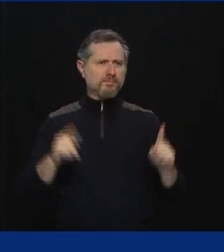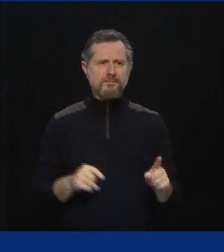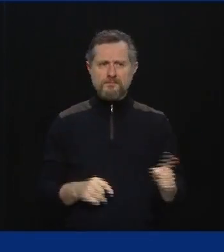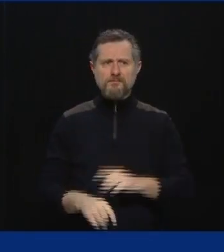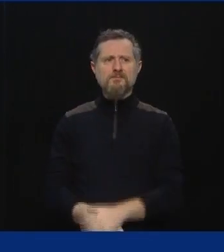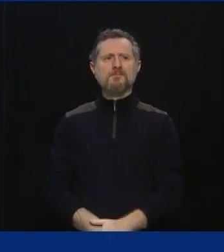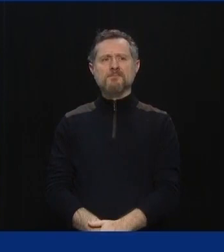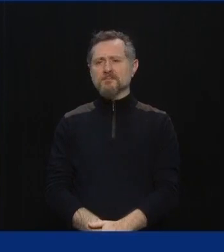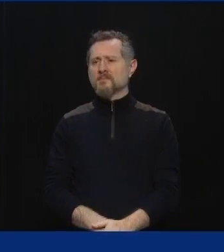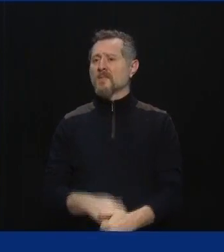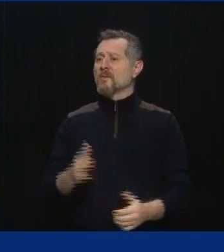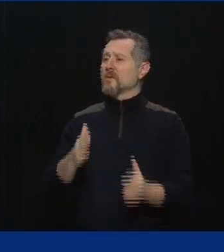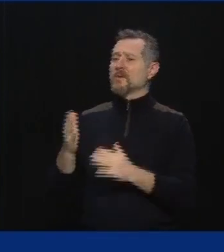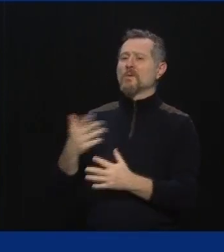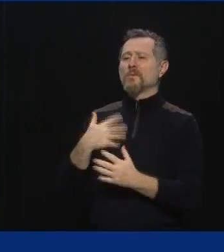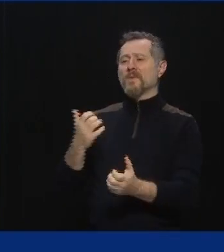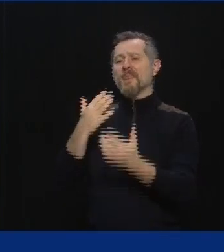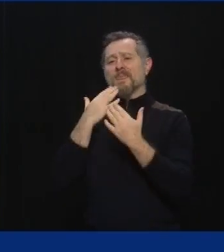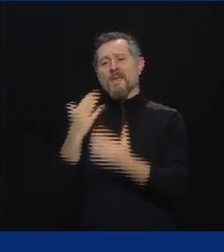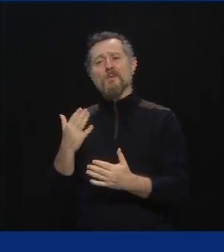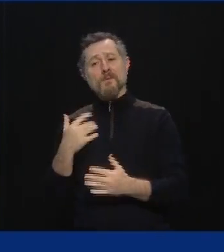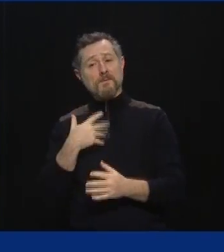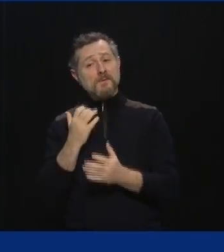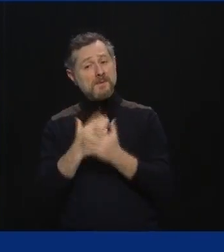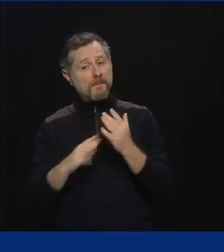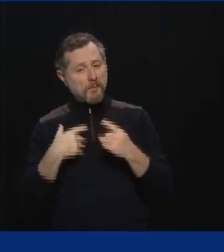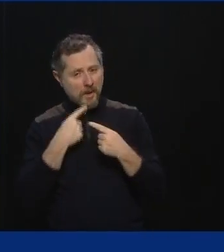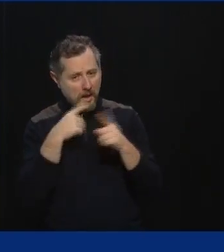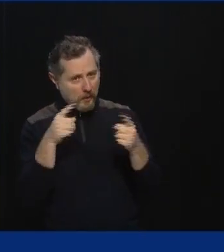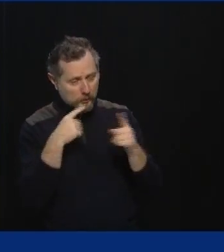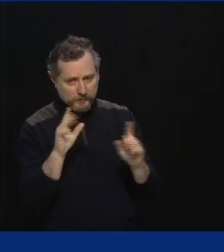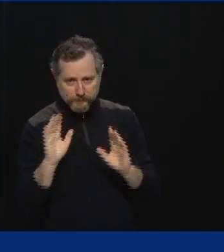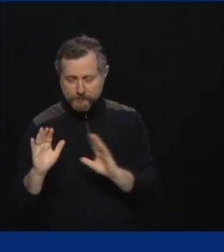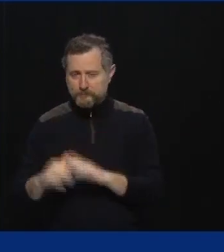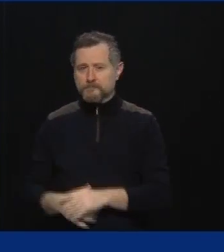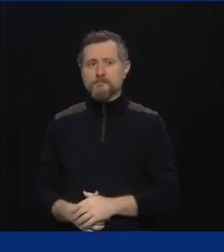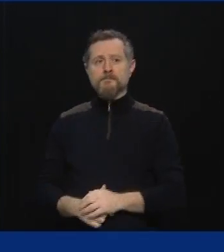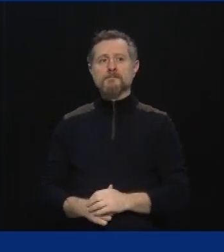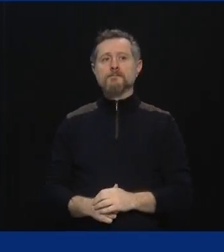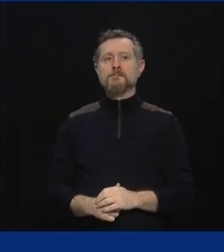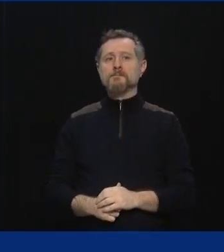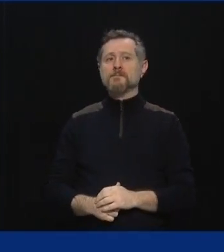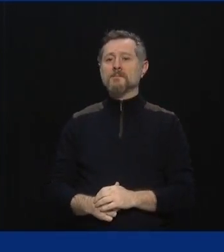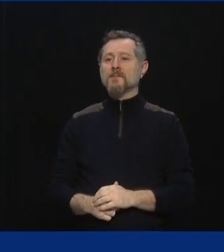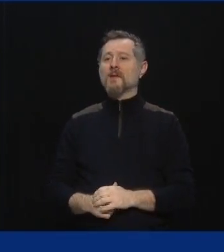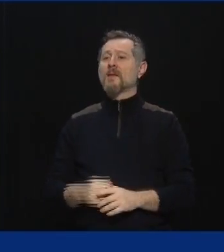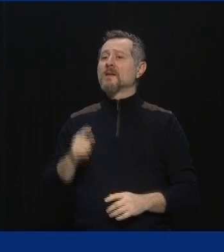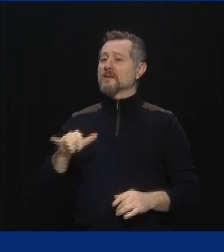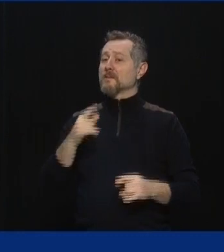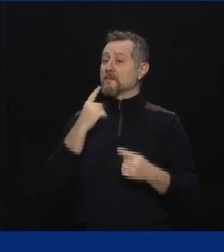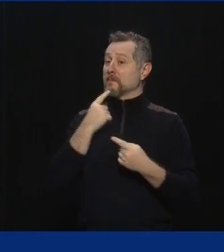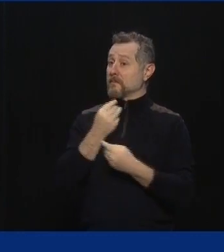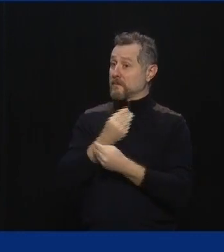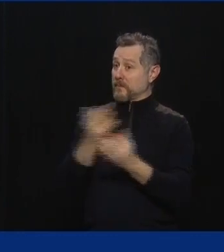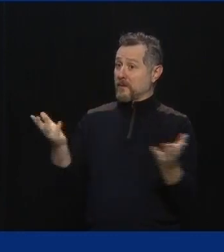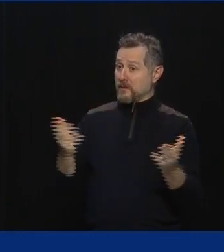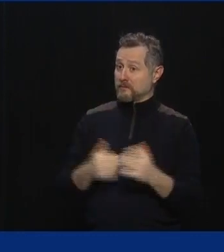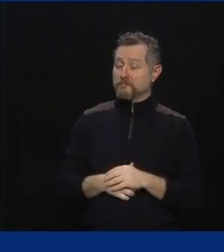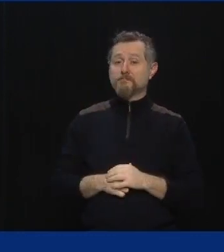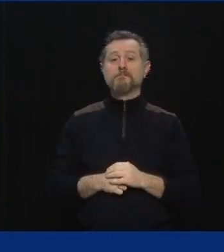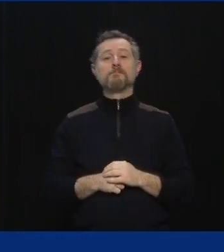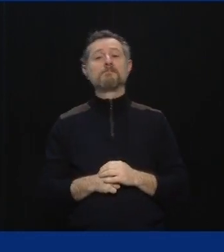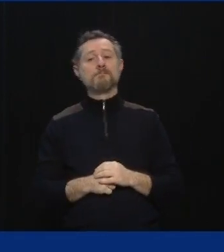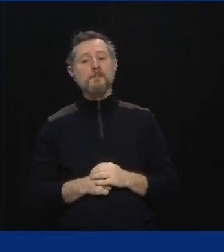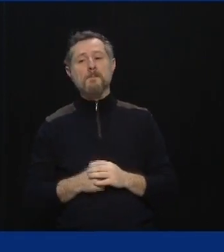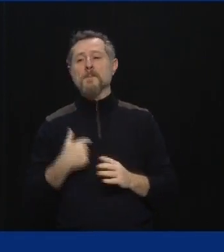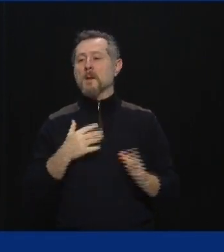I also want to thank, I got a couple of announcements here today, and we plan, with an announcement here today, to